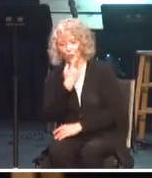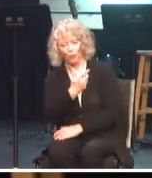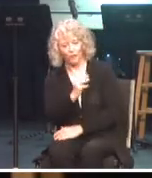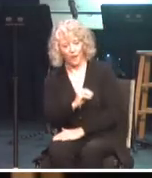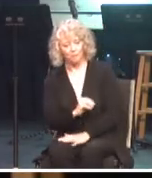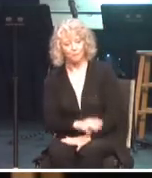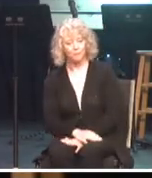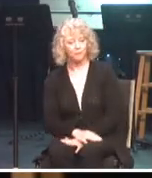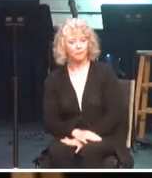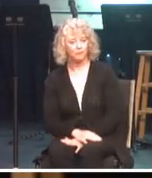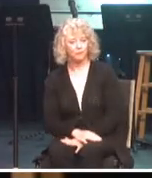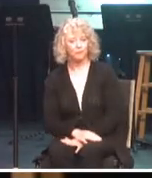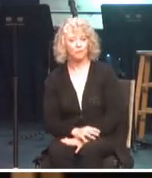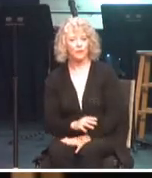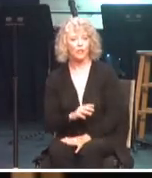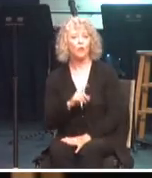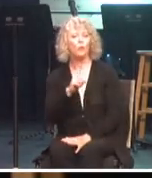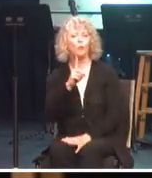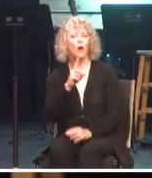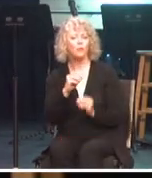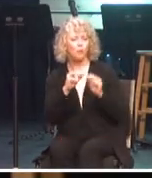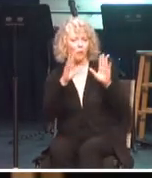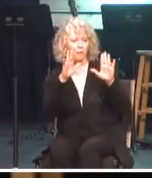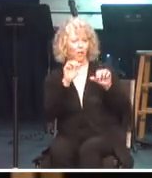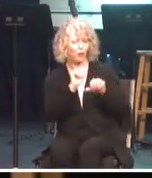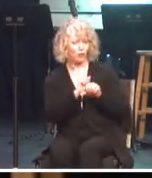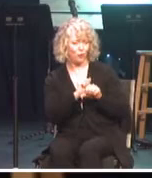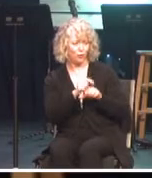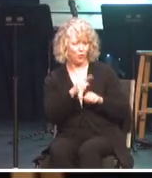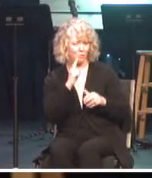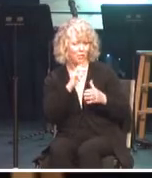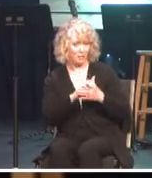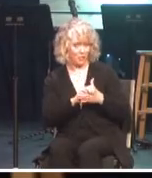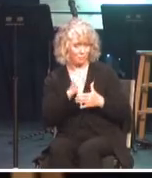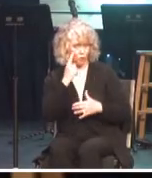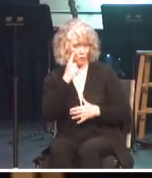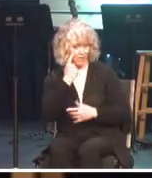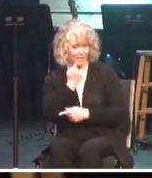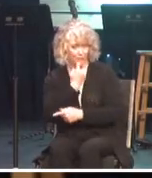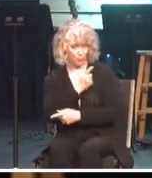Jesus answered and said to them, let me just give you one more miracle and then maybe you'll believe.